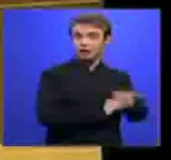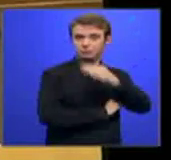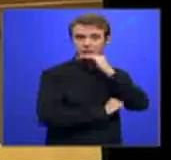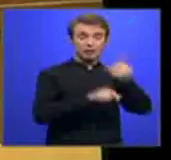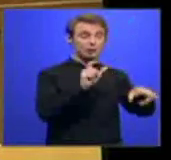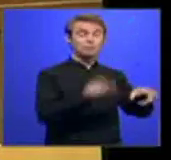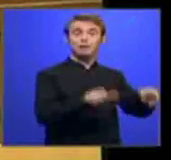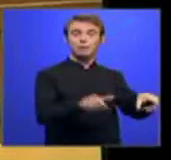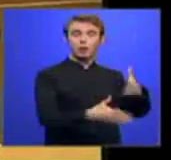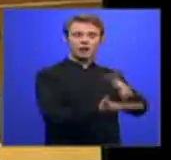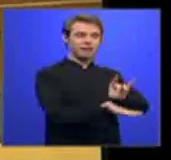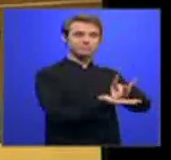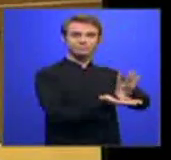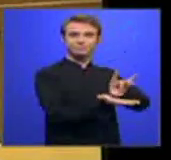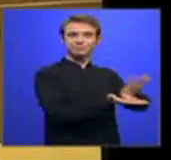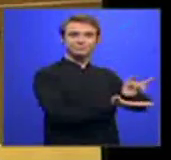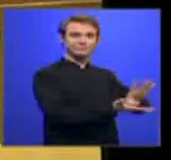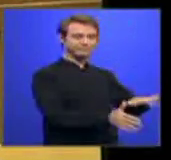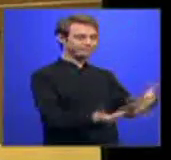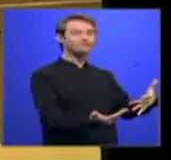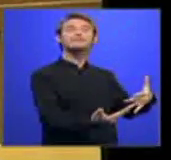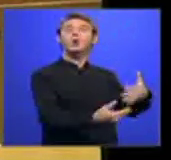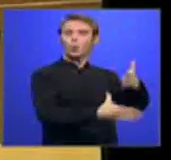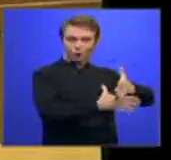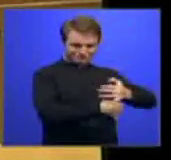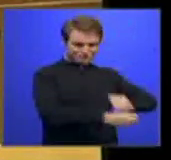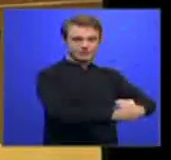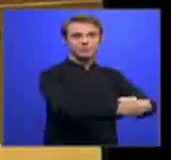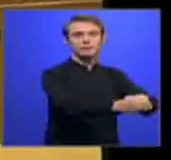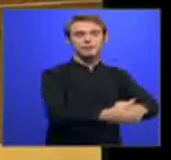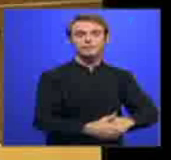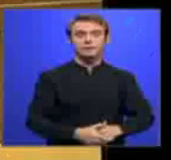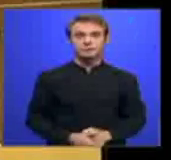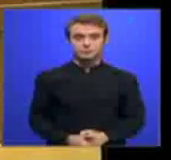On broader economic transformation,